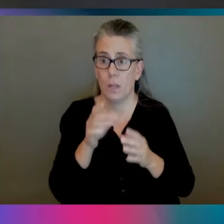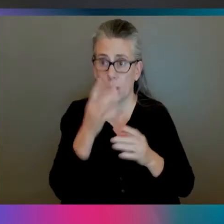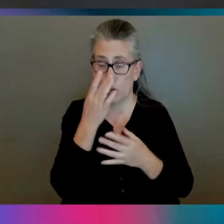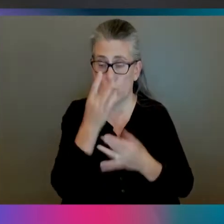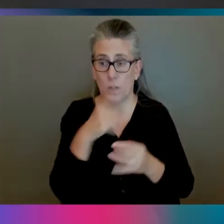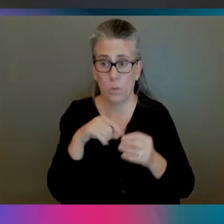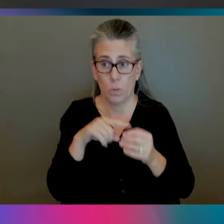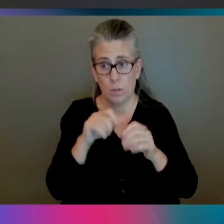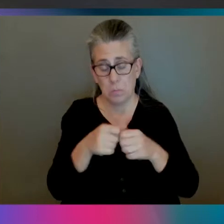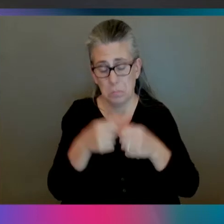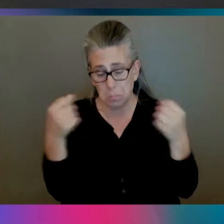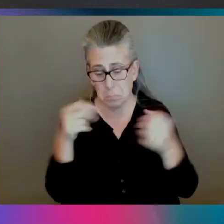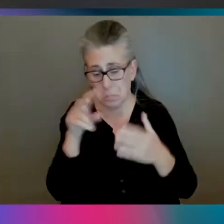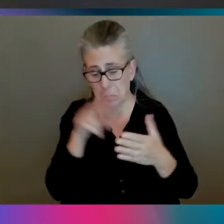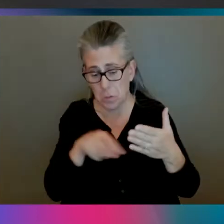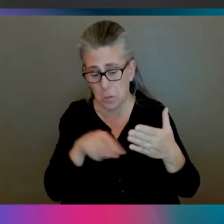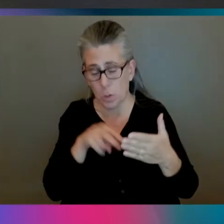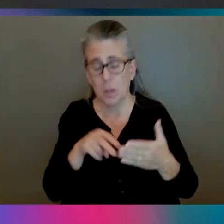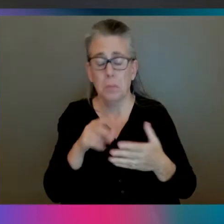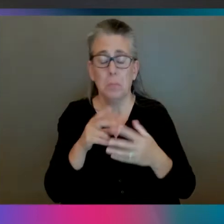works very effectively.